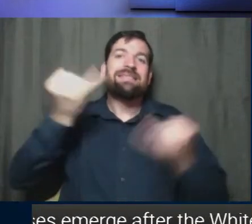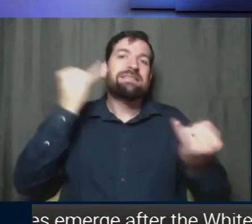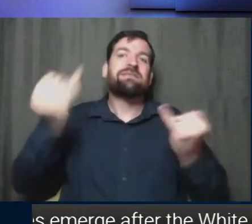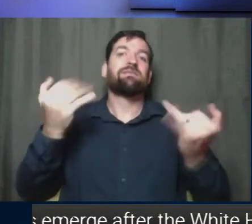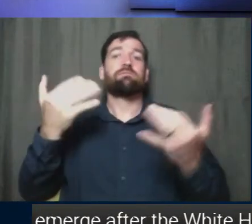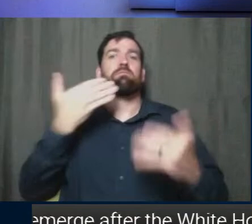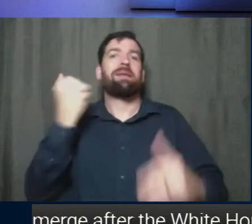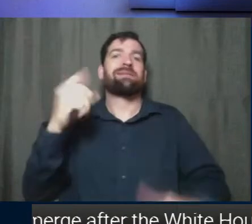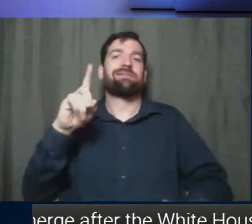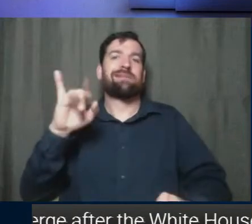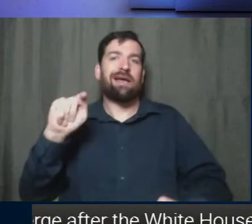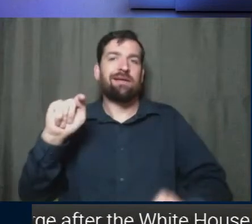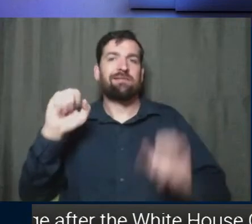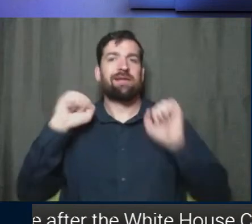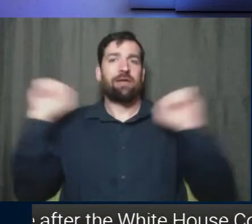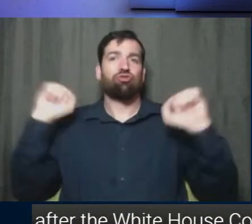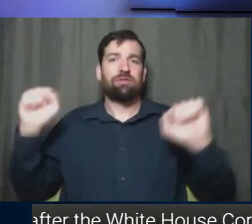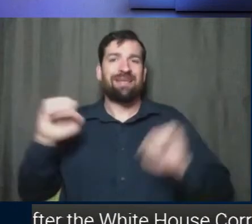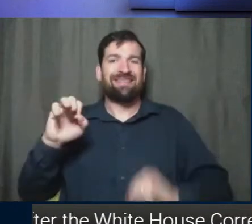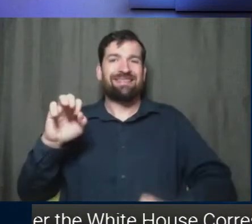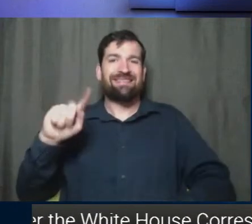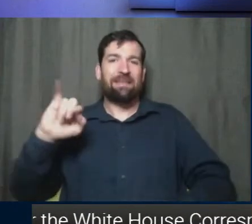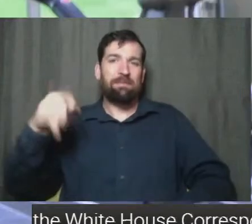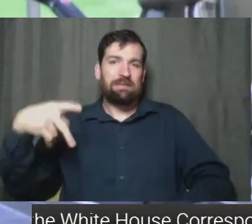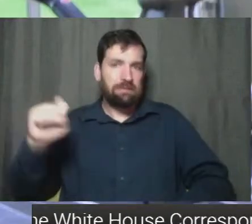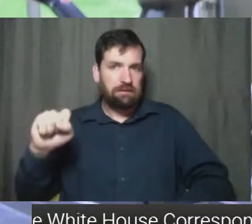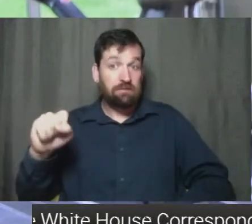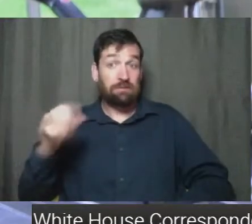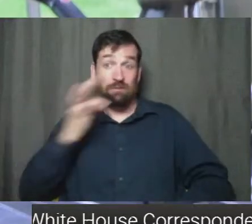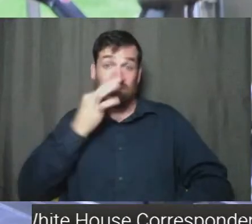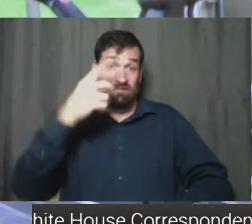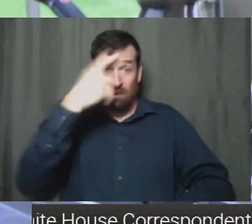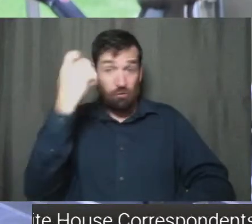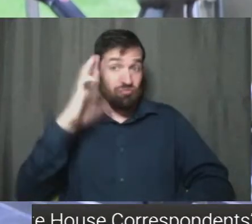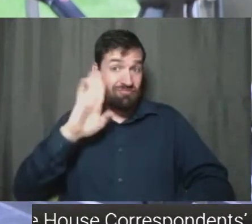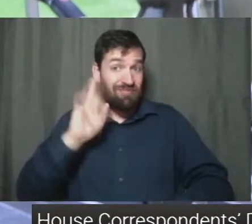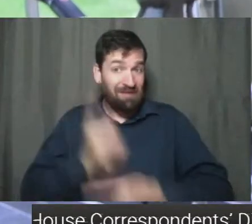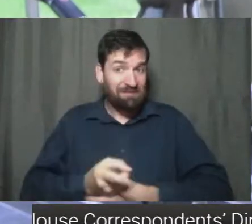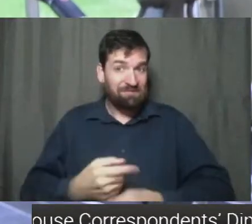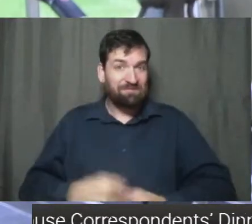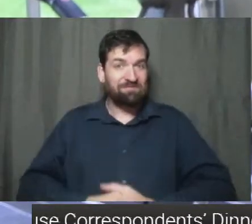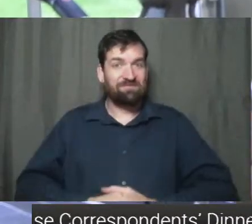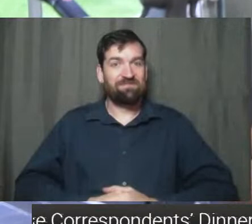exercise tips so that we can stay in shape, because summer right around the corner.